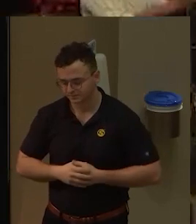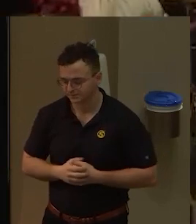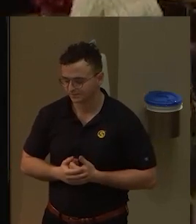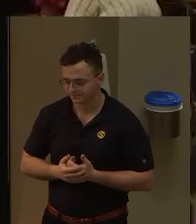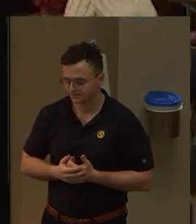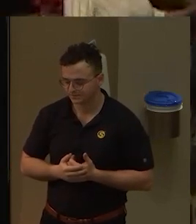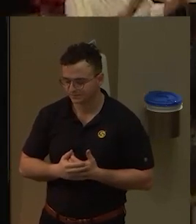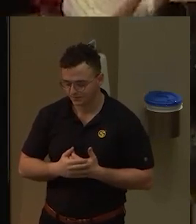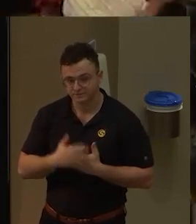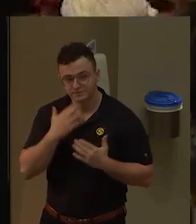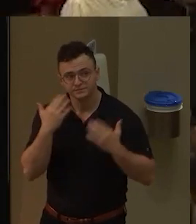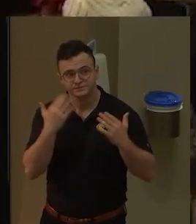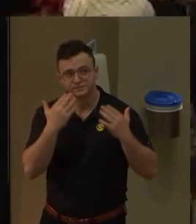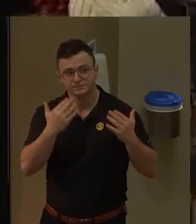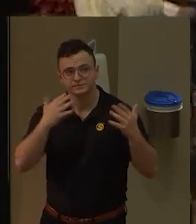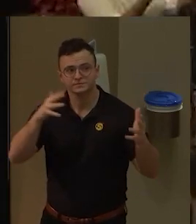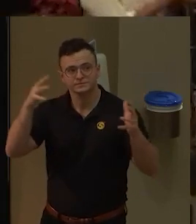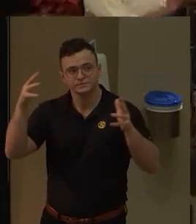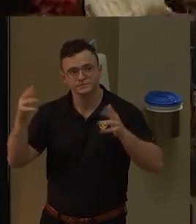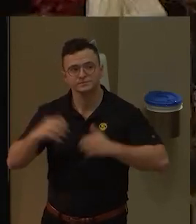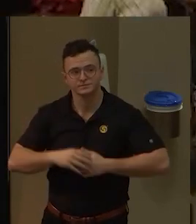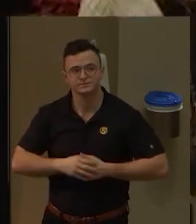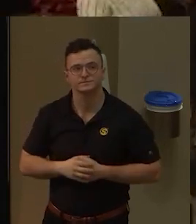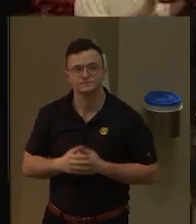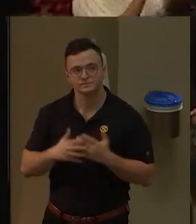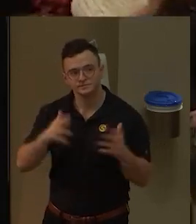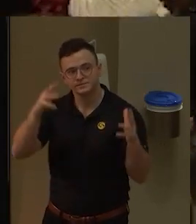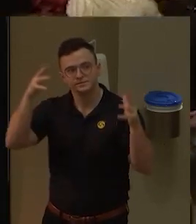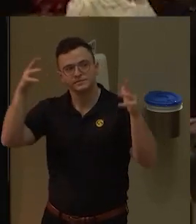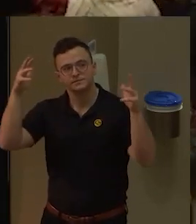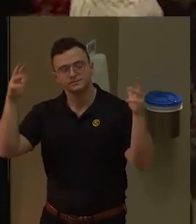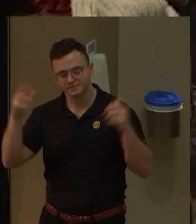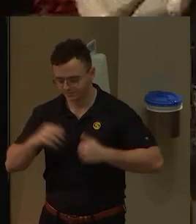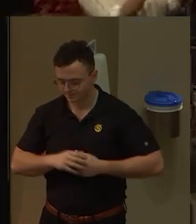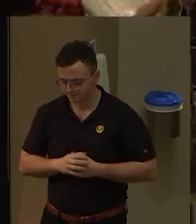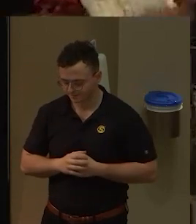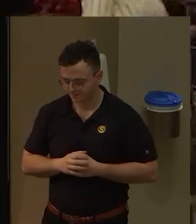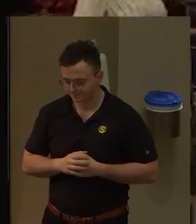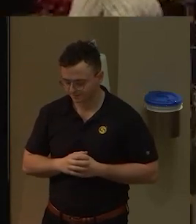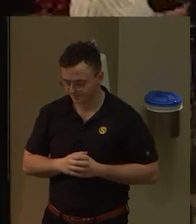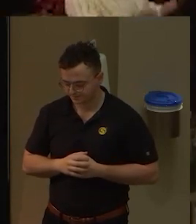Hallelujah.